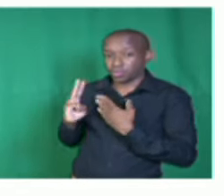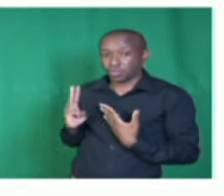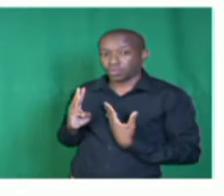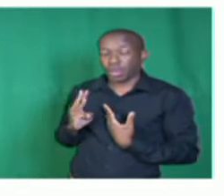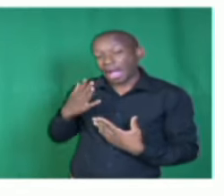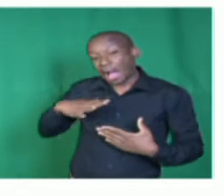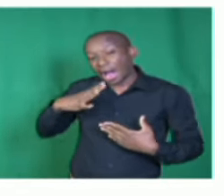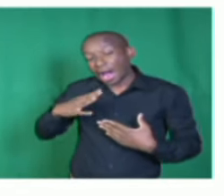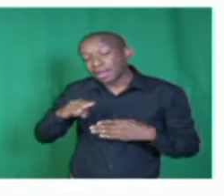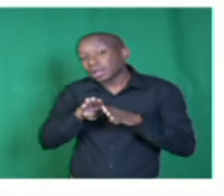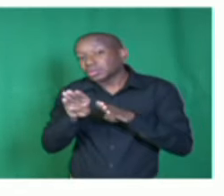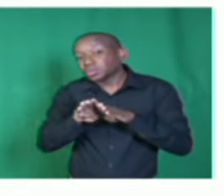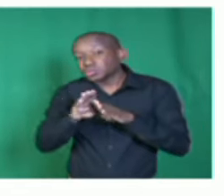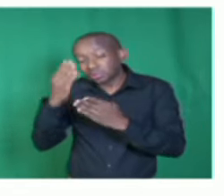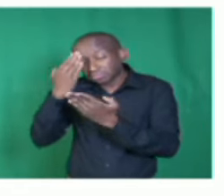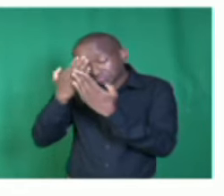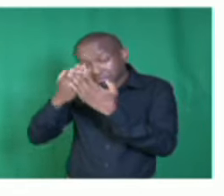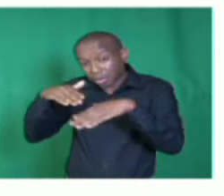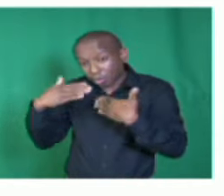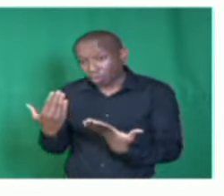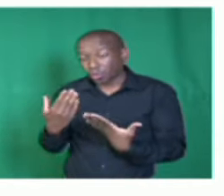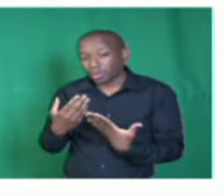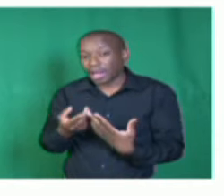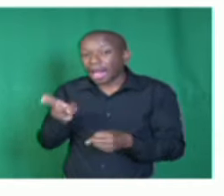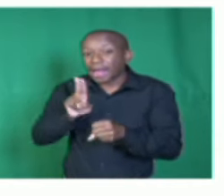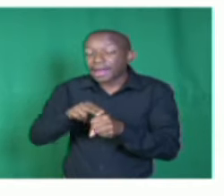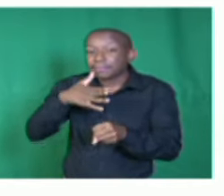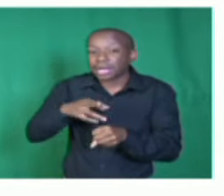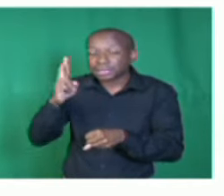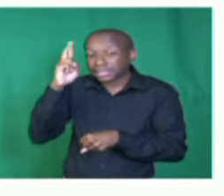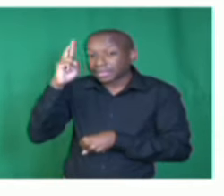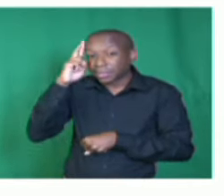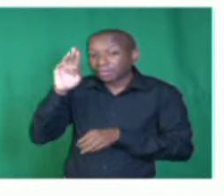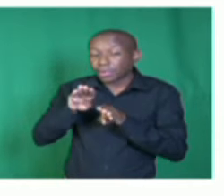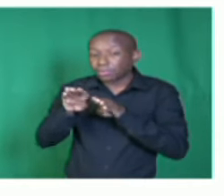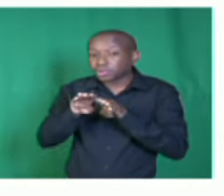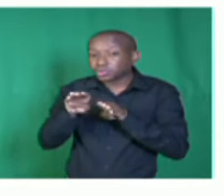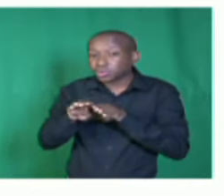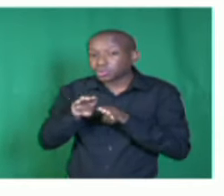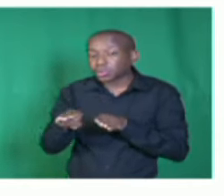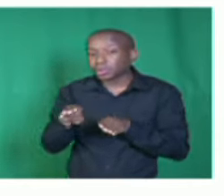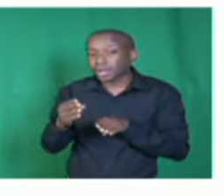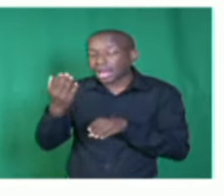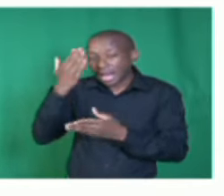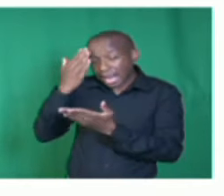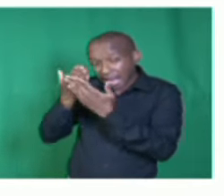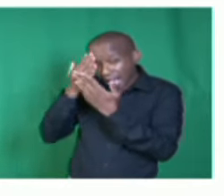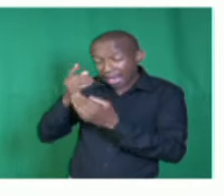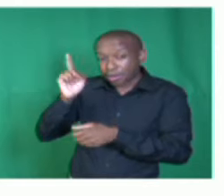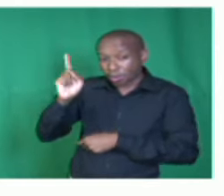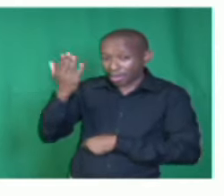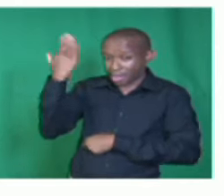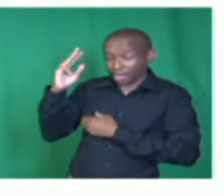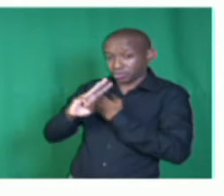chance to learn about it, and also to remind those learners that learned about it last